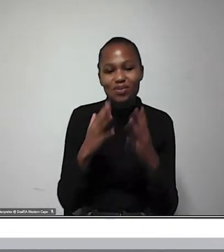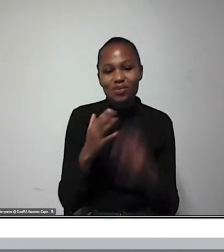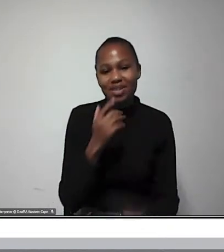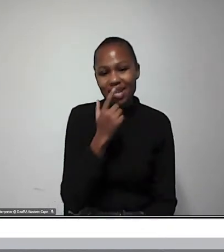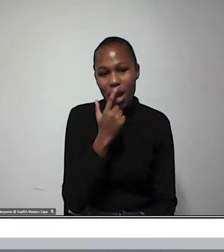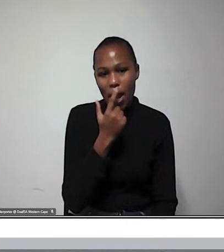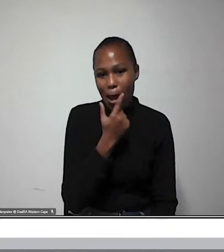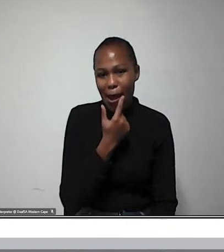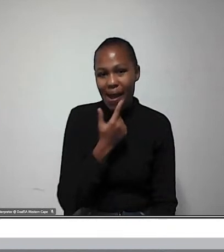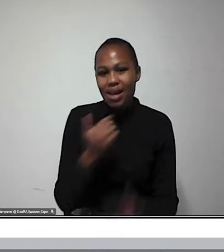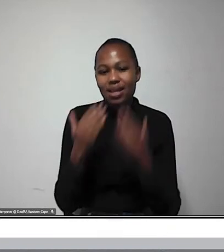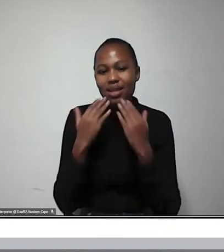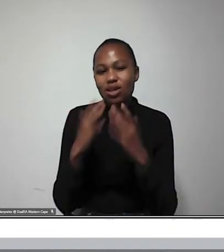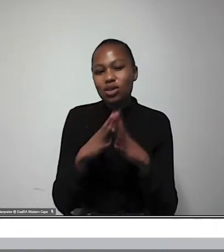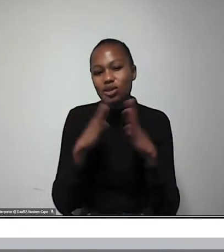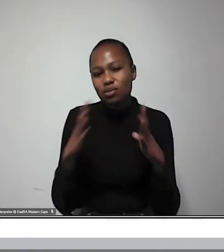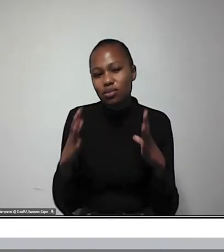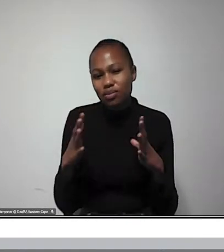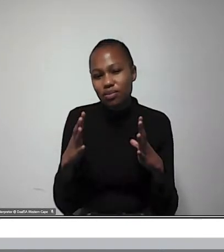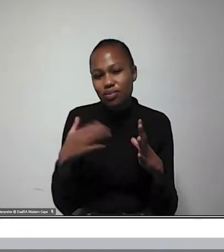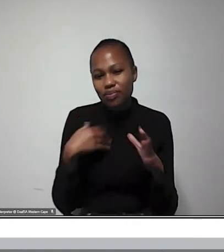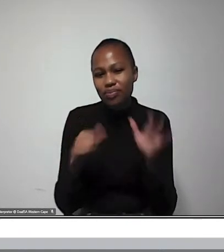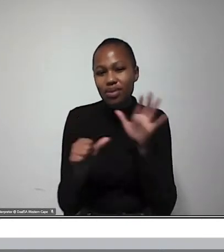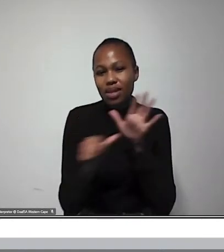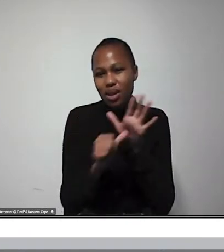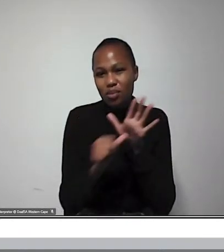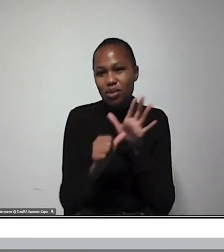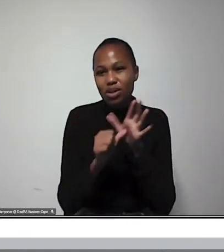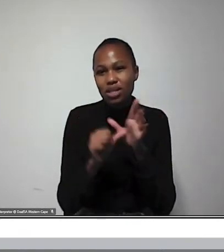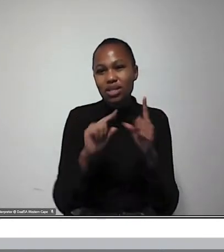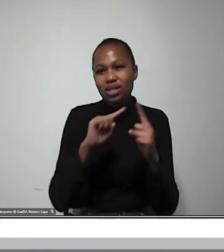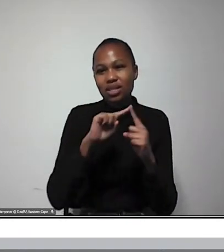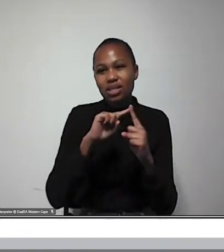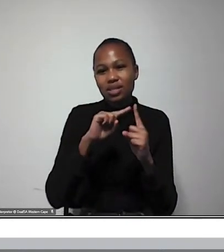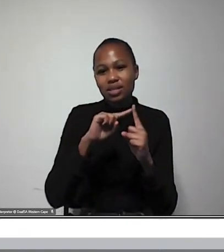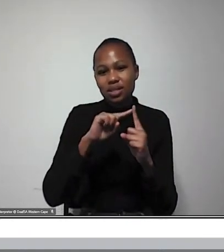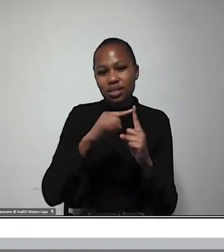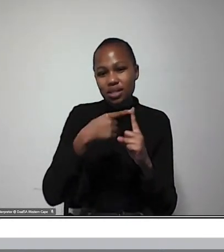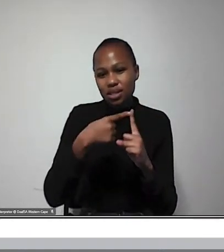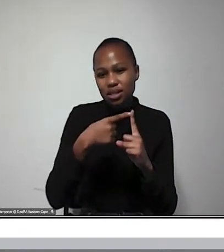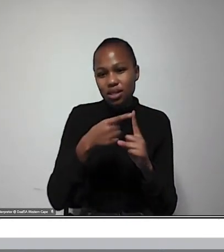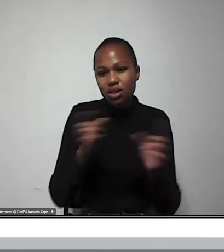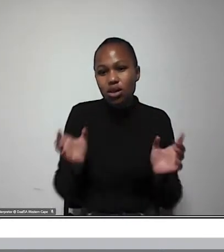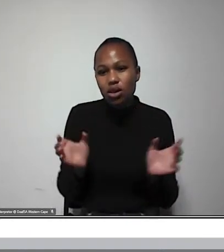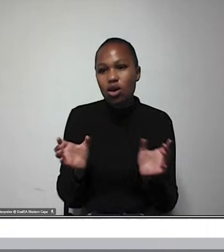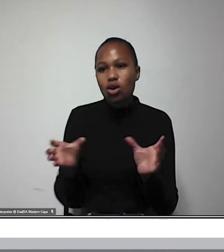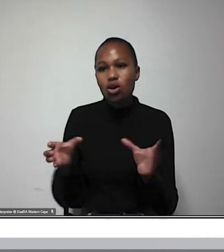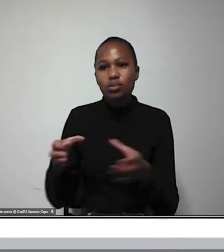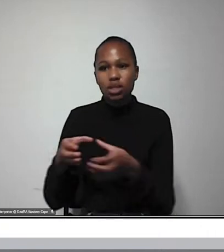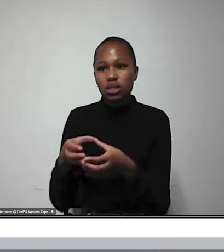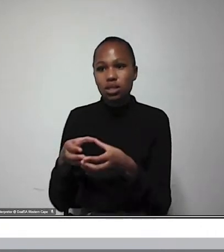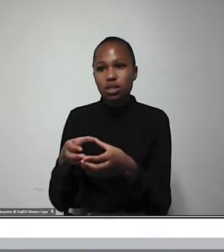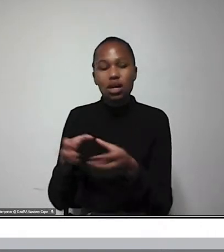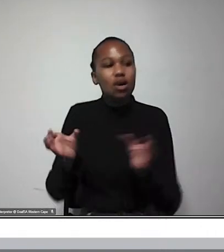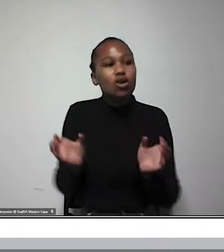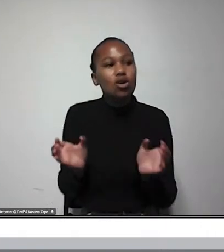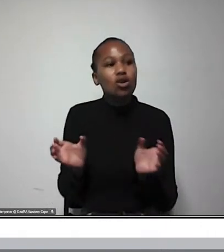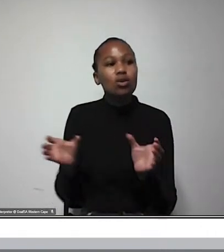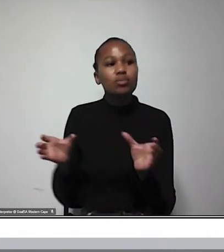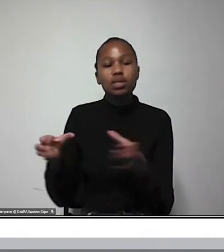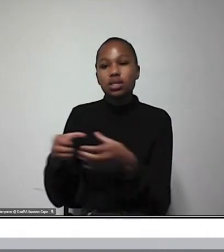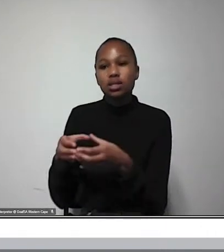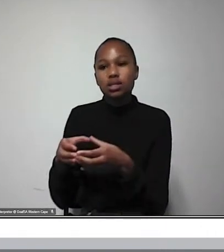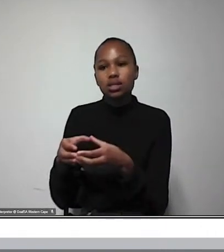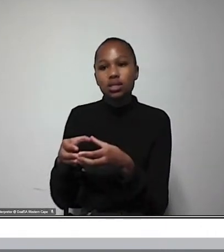Thank you very much. And you touched on a very important point. I think as well, I would like to reiterate